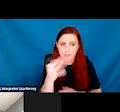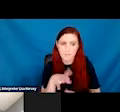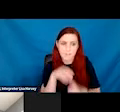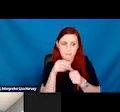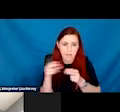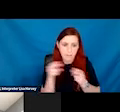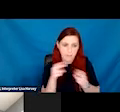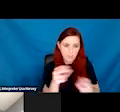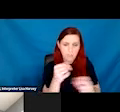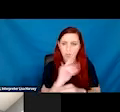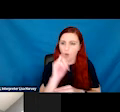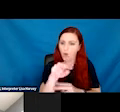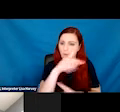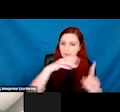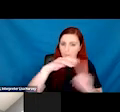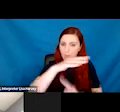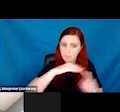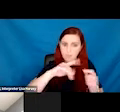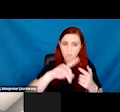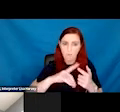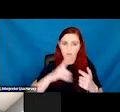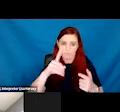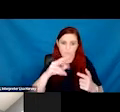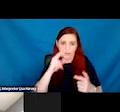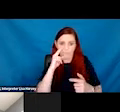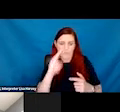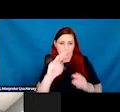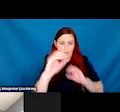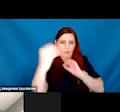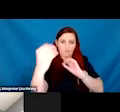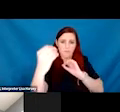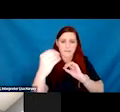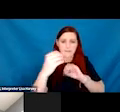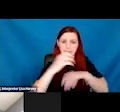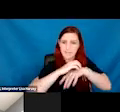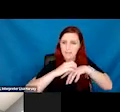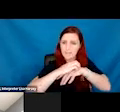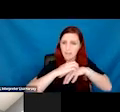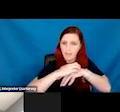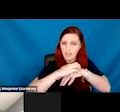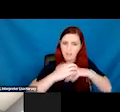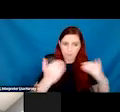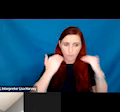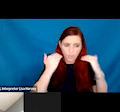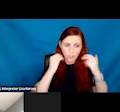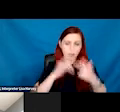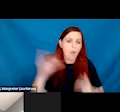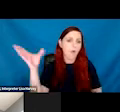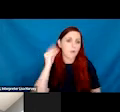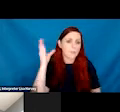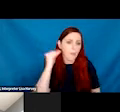urban environment, where visual contrast, tactile info, audible info, signage and